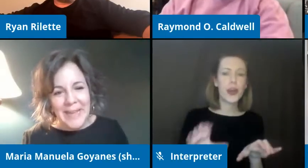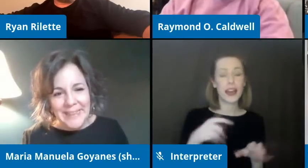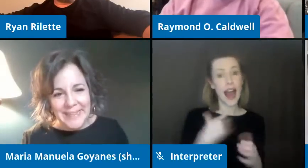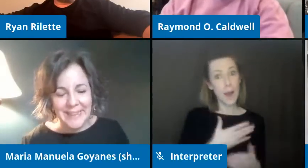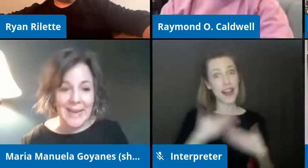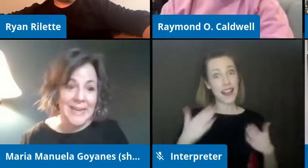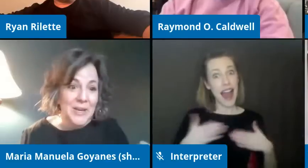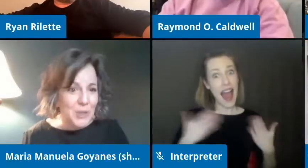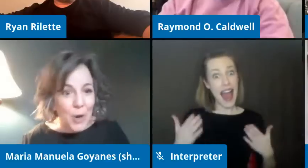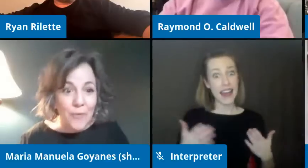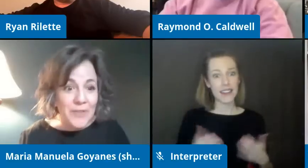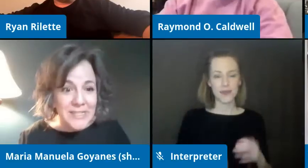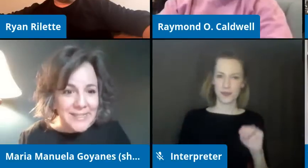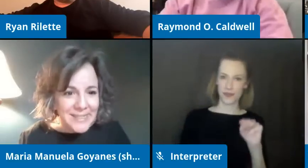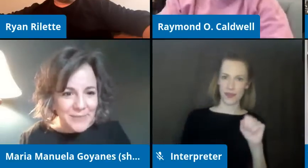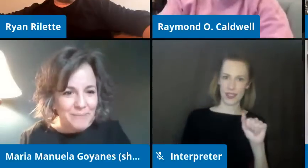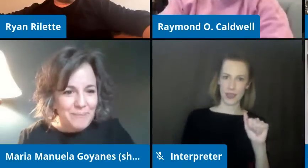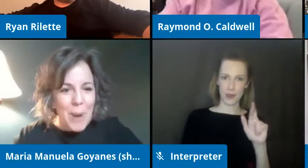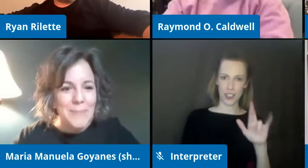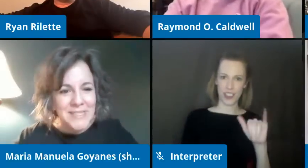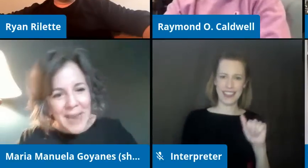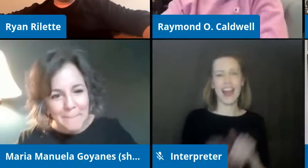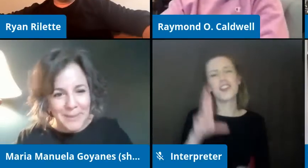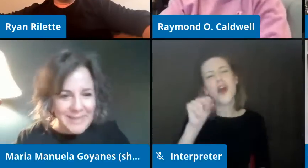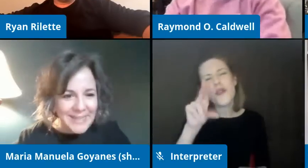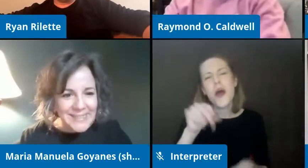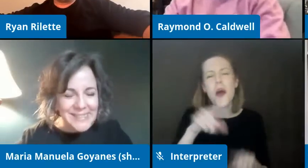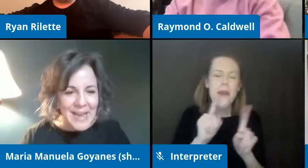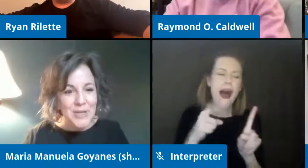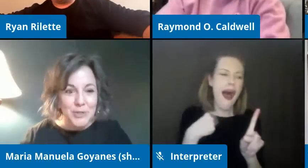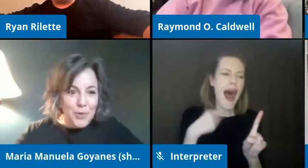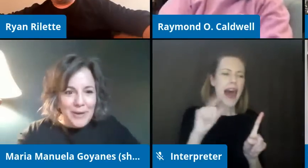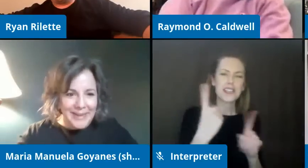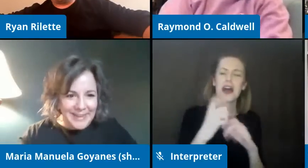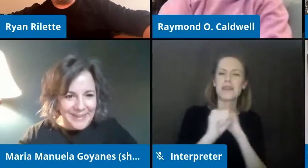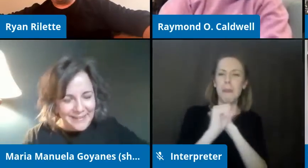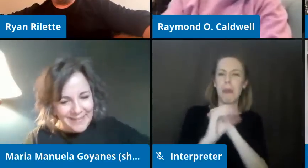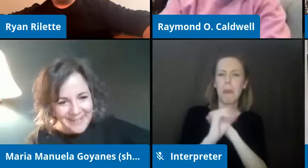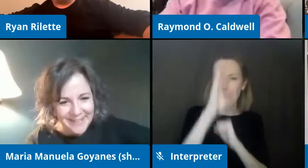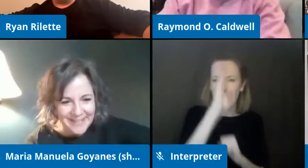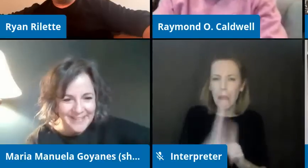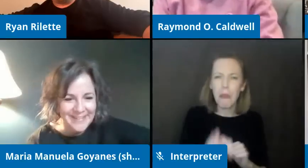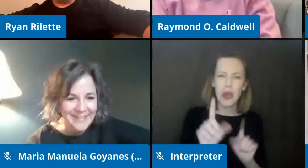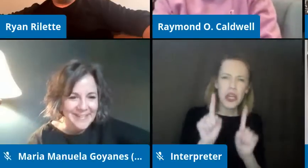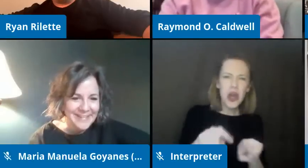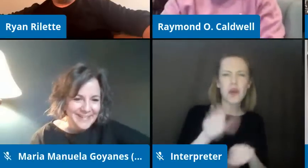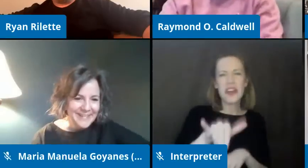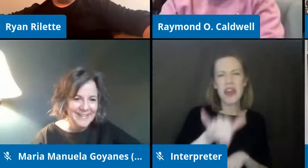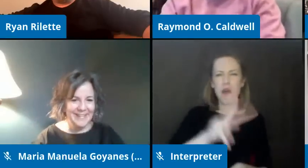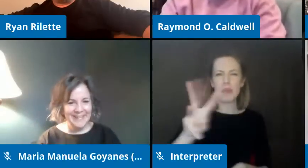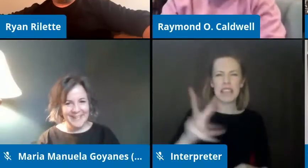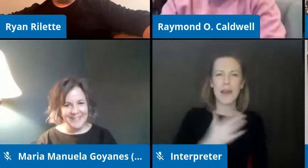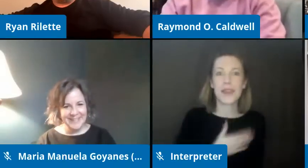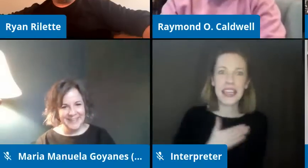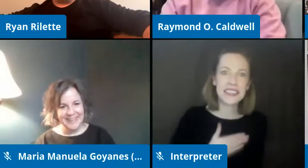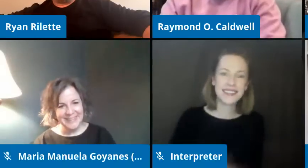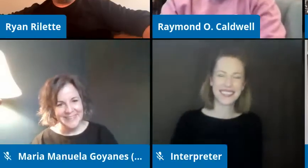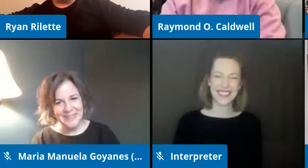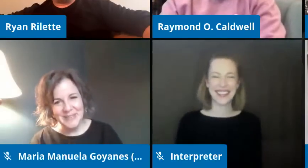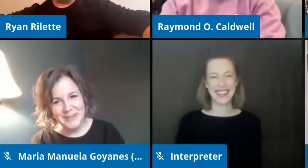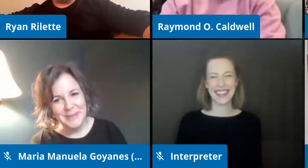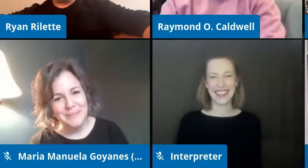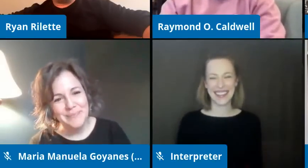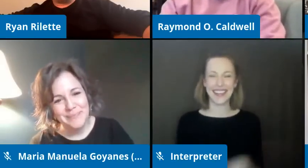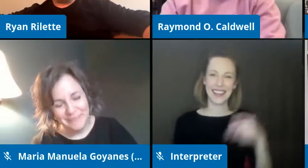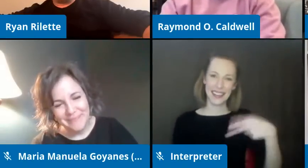so blatantly like, go visit this website, please. Enjoy it. That's a story I'd like to write. I just haven't